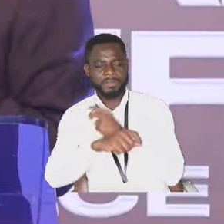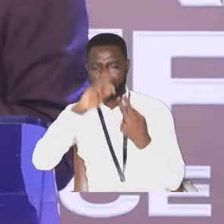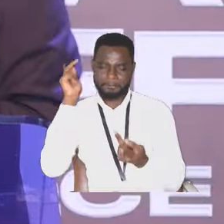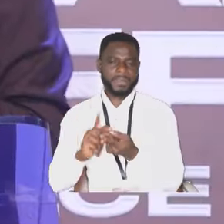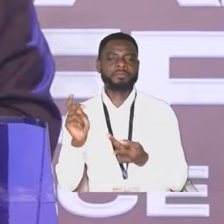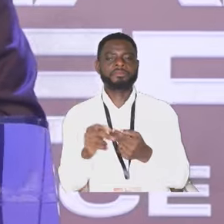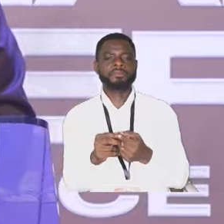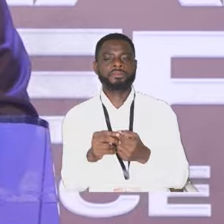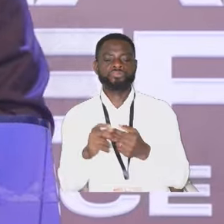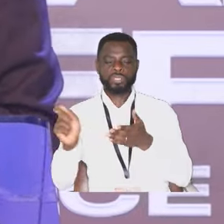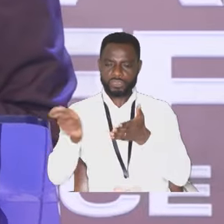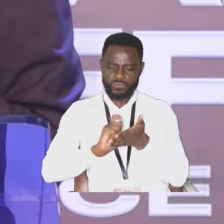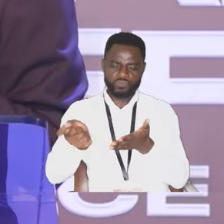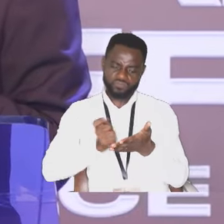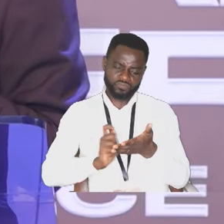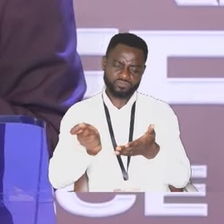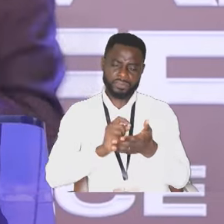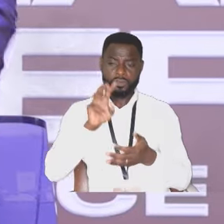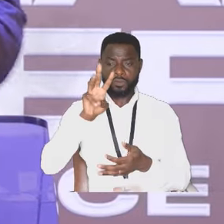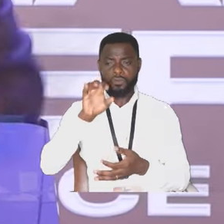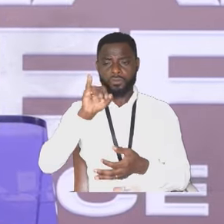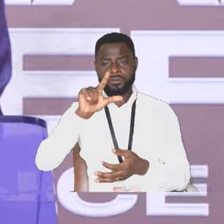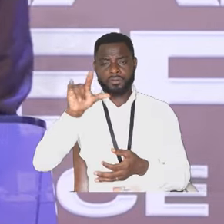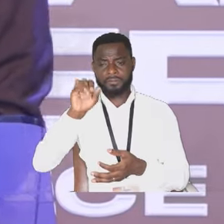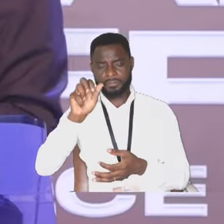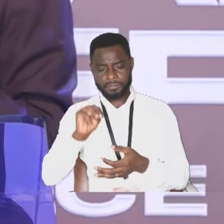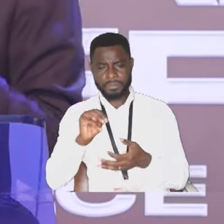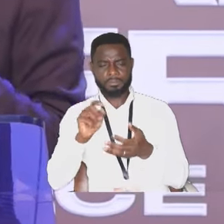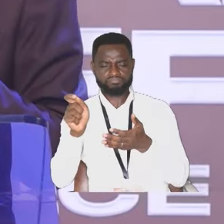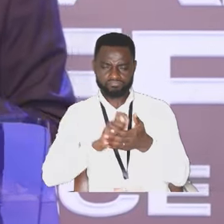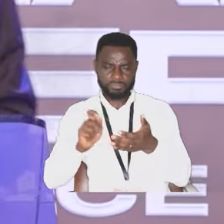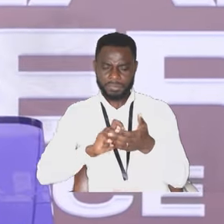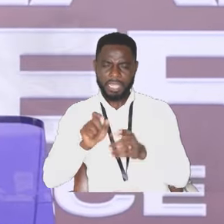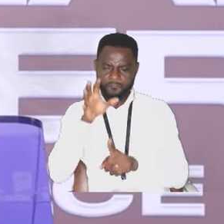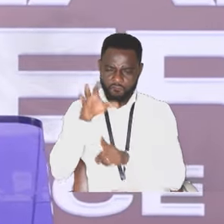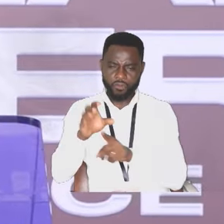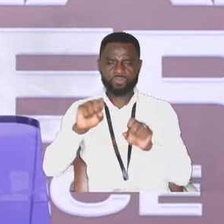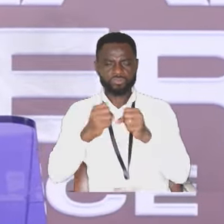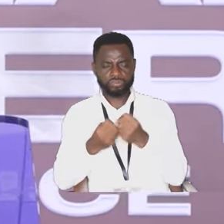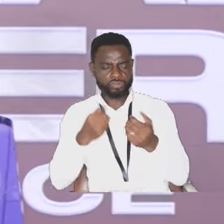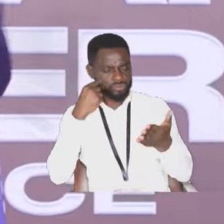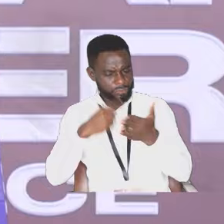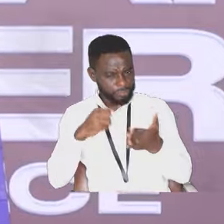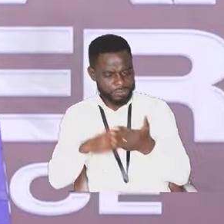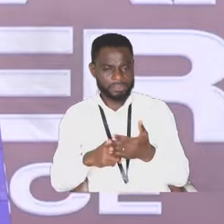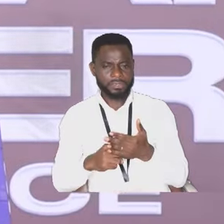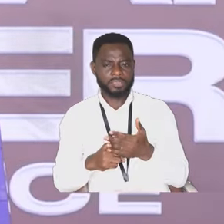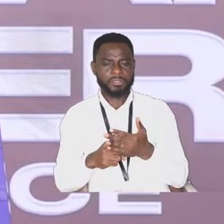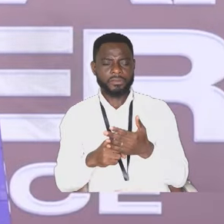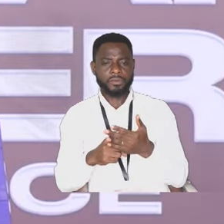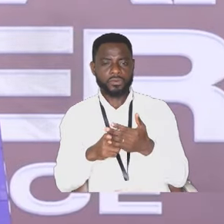So he wrote and then formed a society to look into Reformation